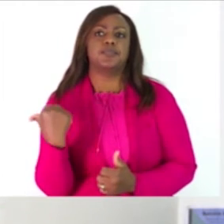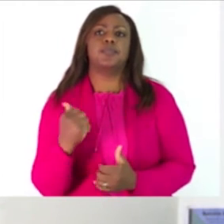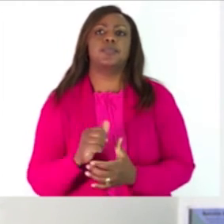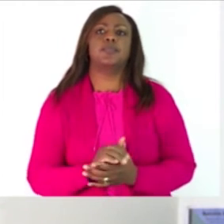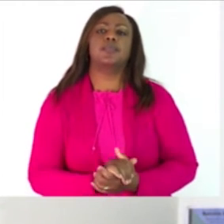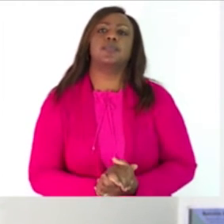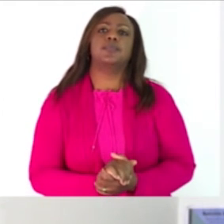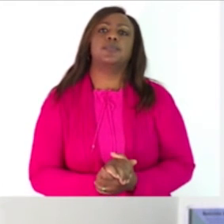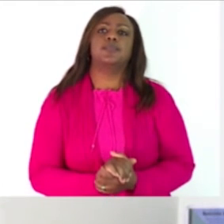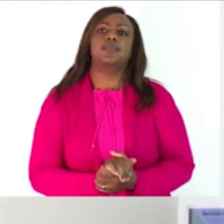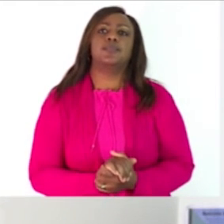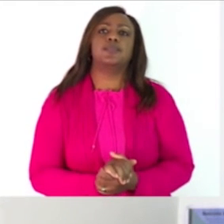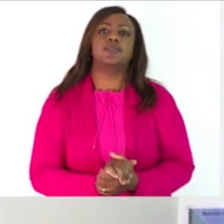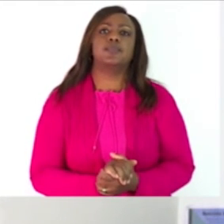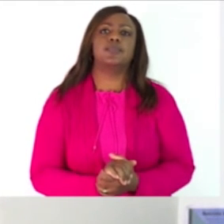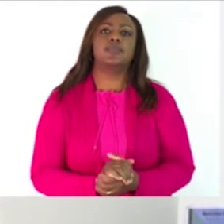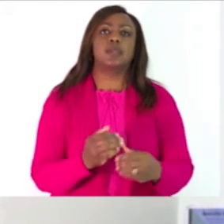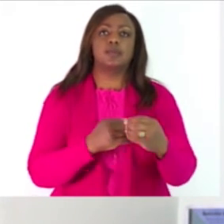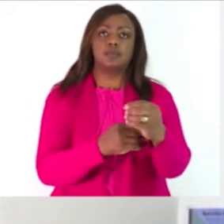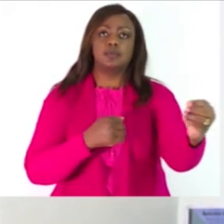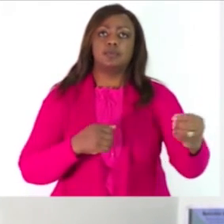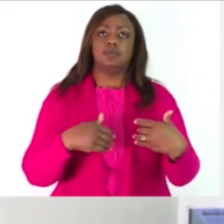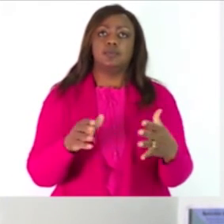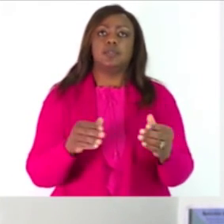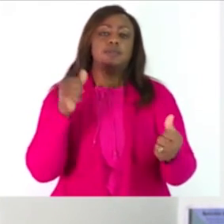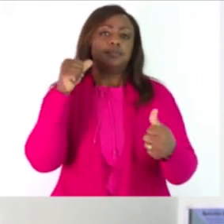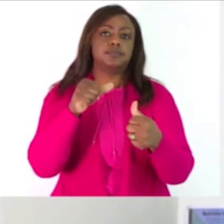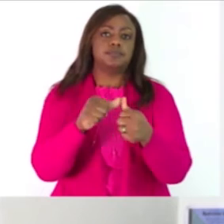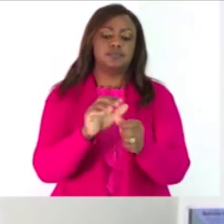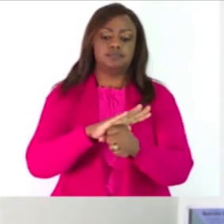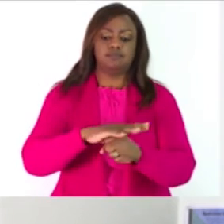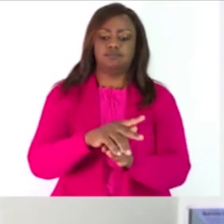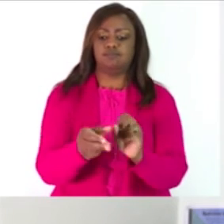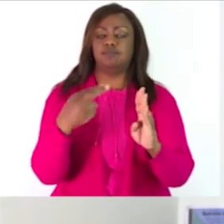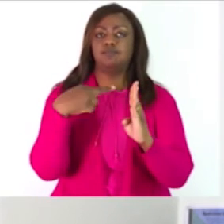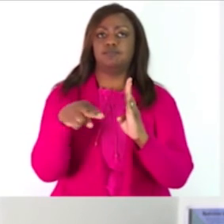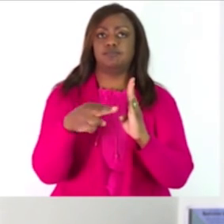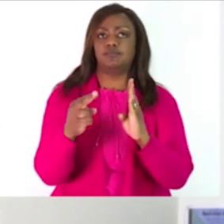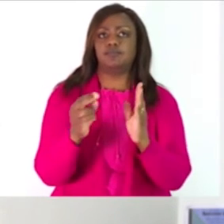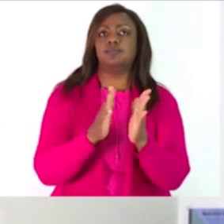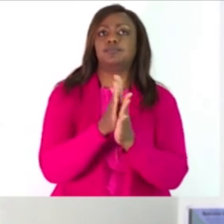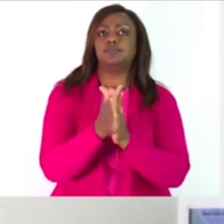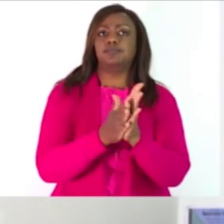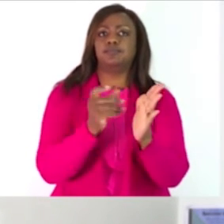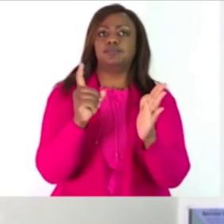student, Pomwene. Right, before we start, please let us remember to sanitize our